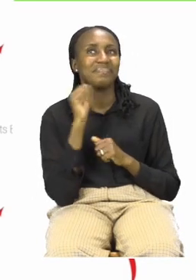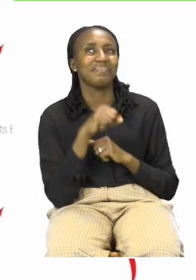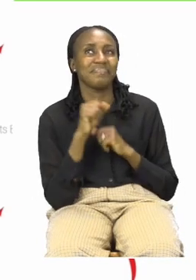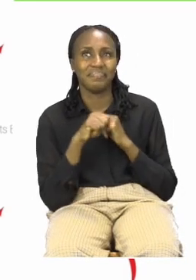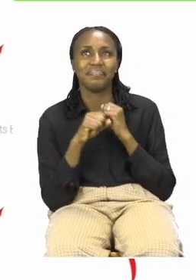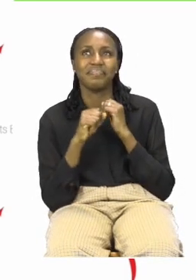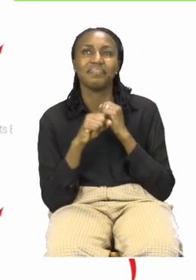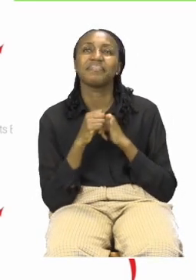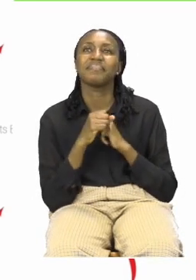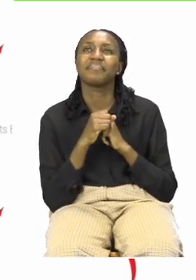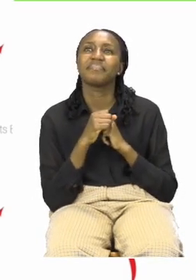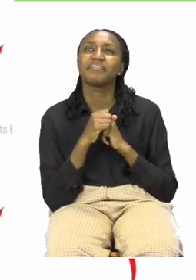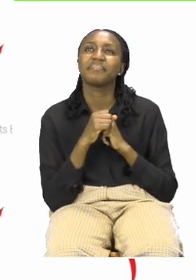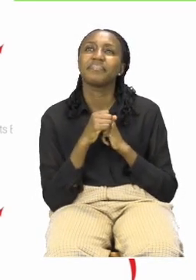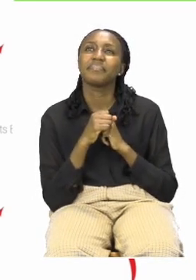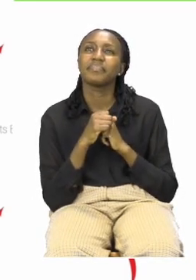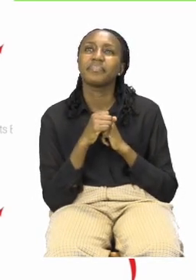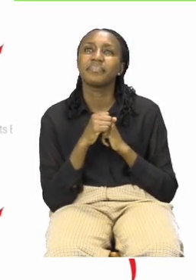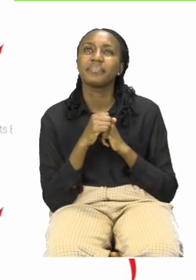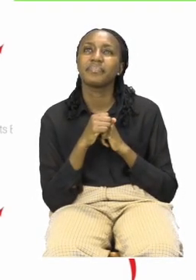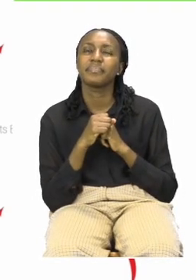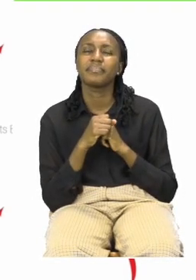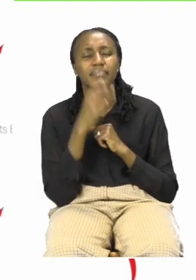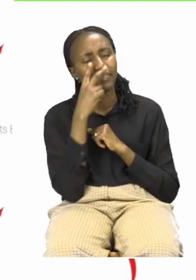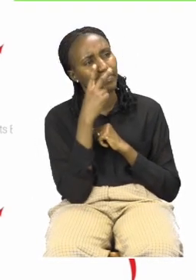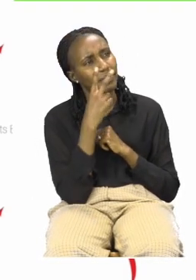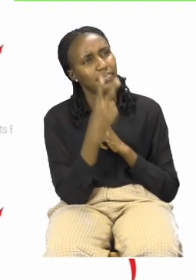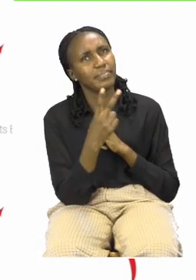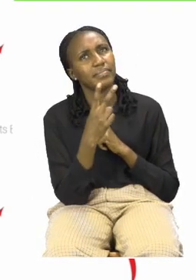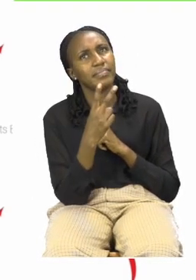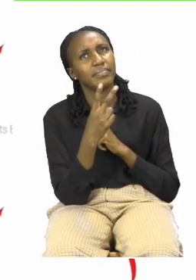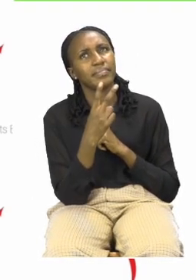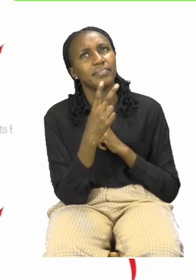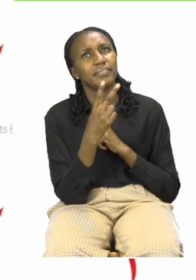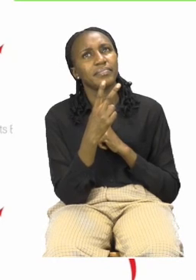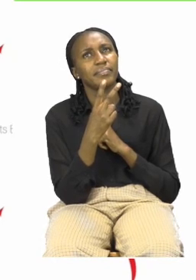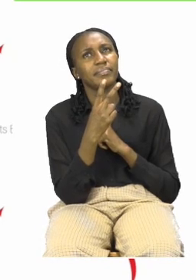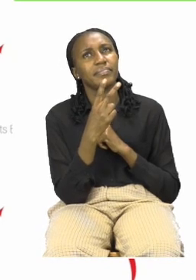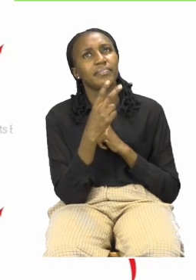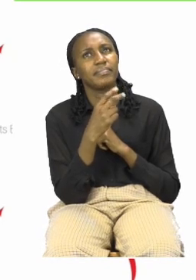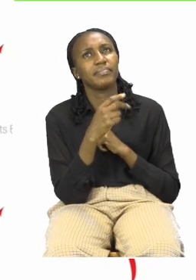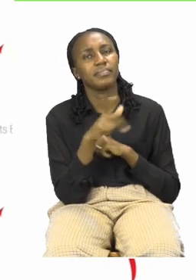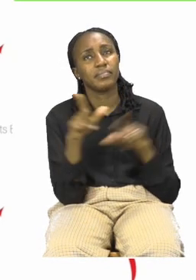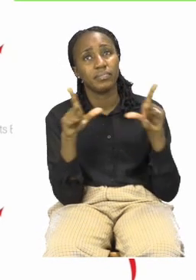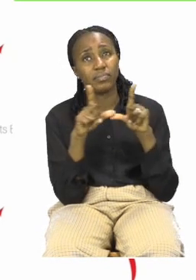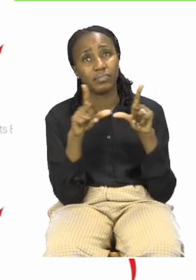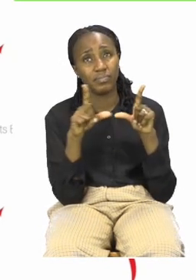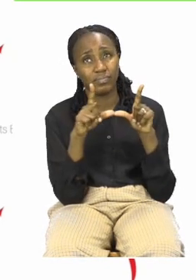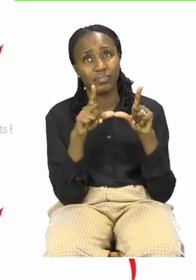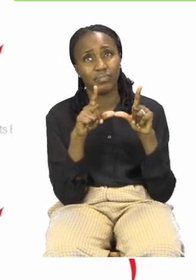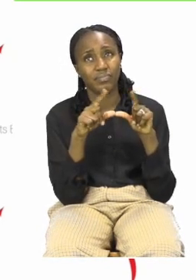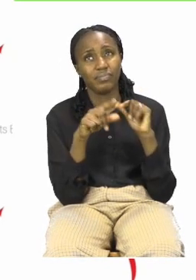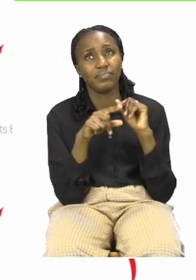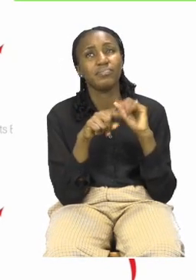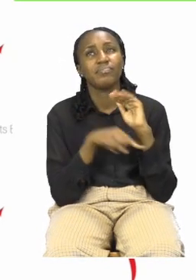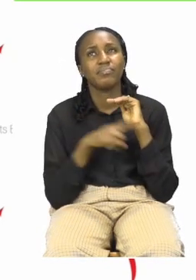What you want. I've seen that the Windhoek Country Club golf course has always